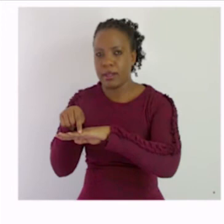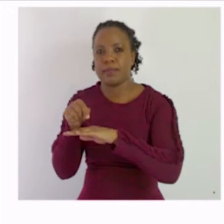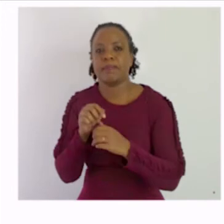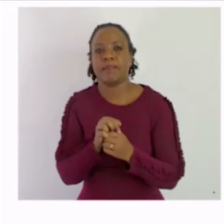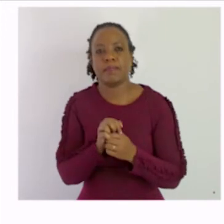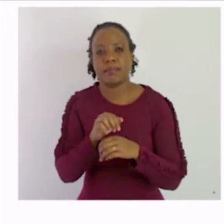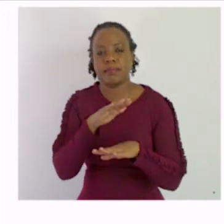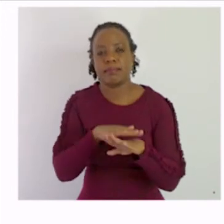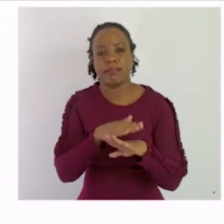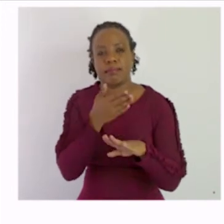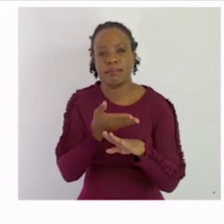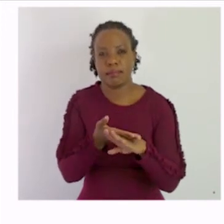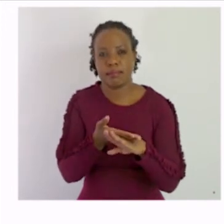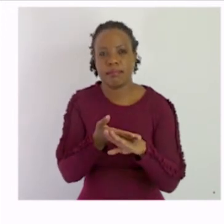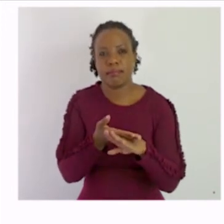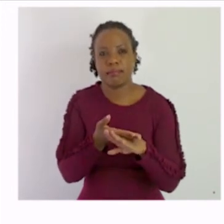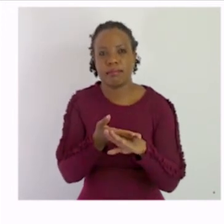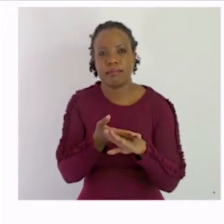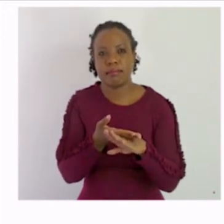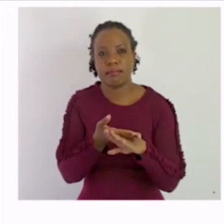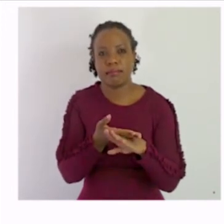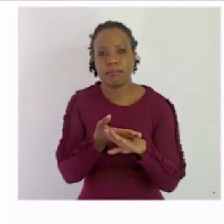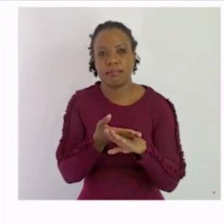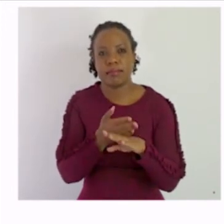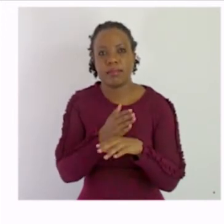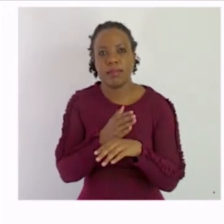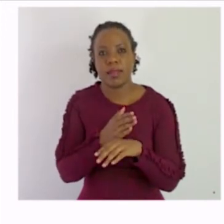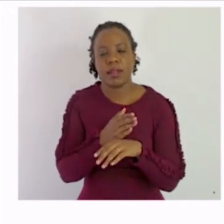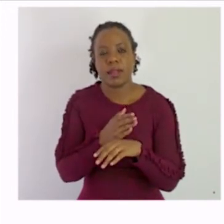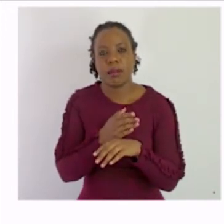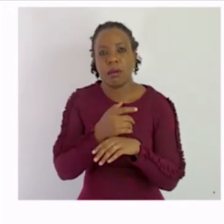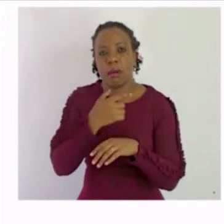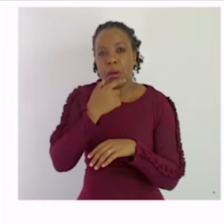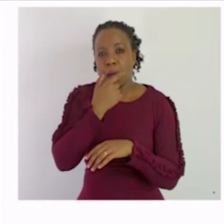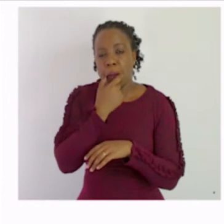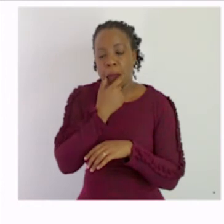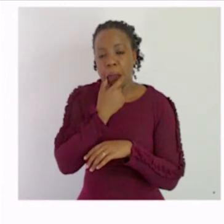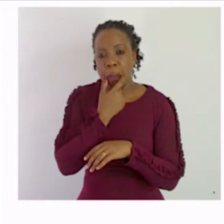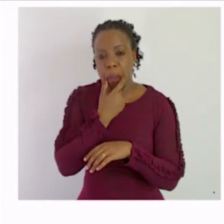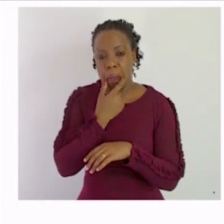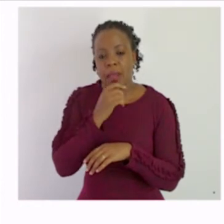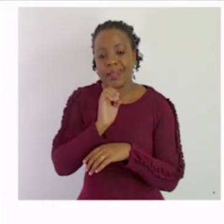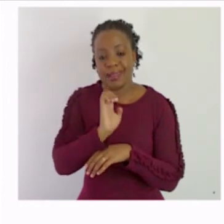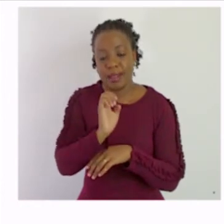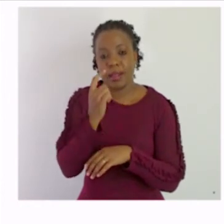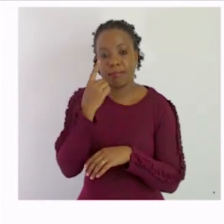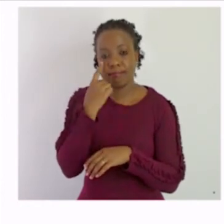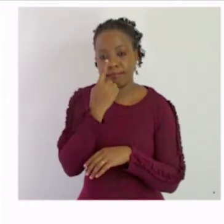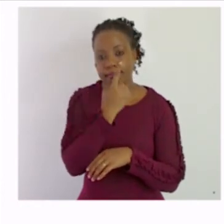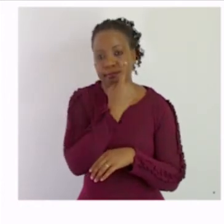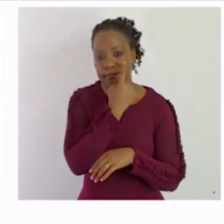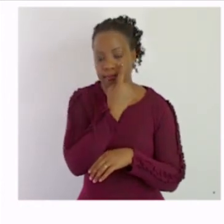For example, there was a sadness in her eyes. There was